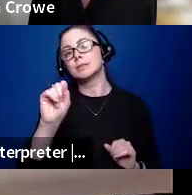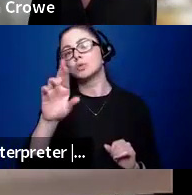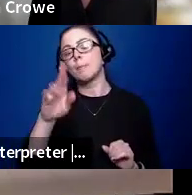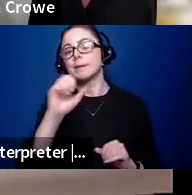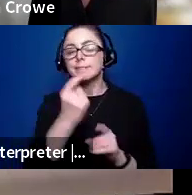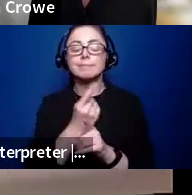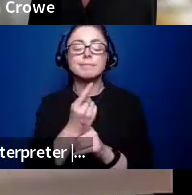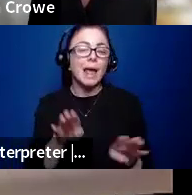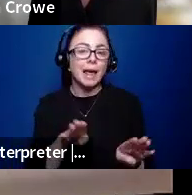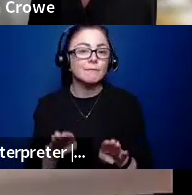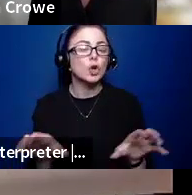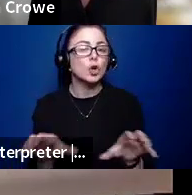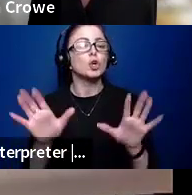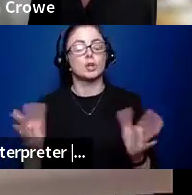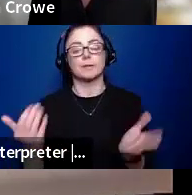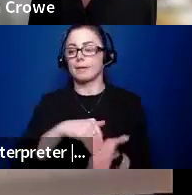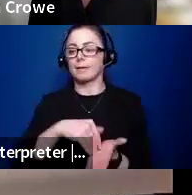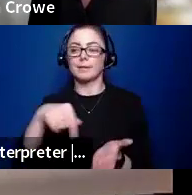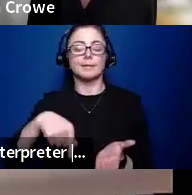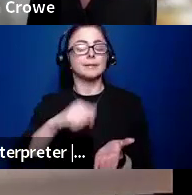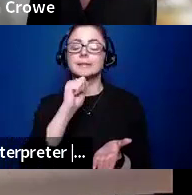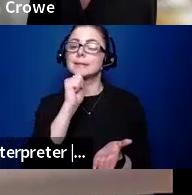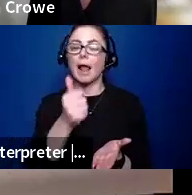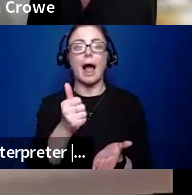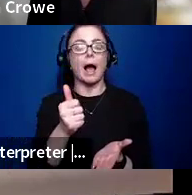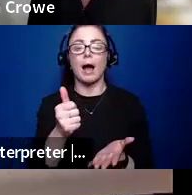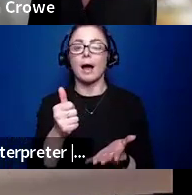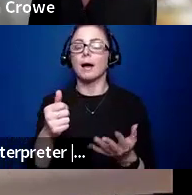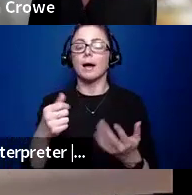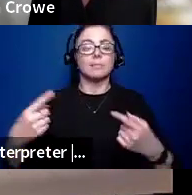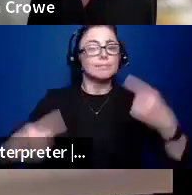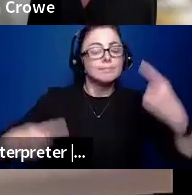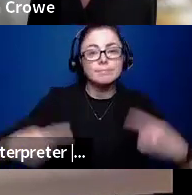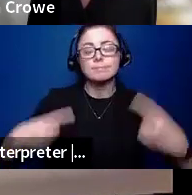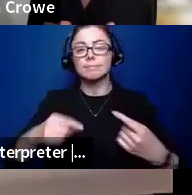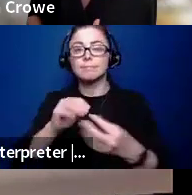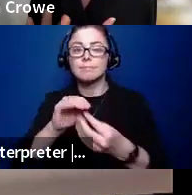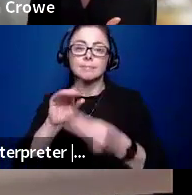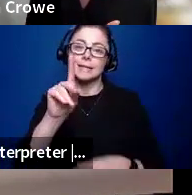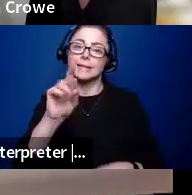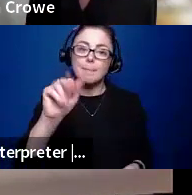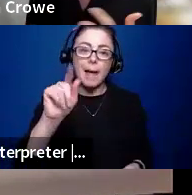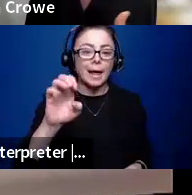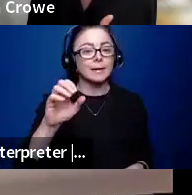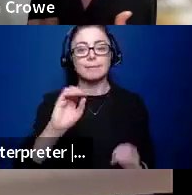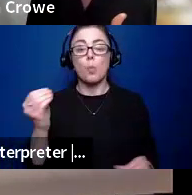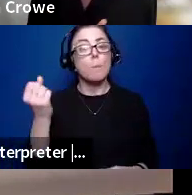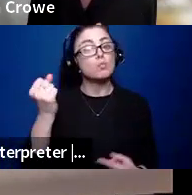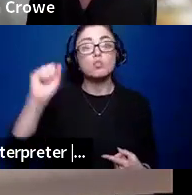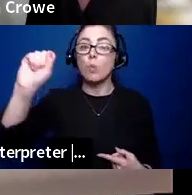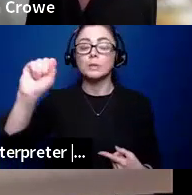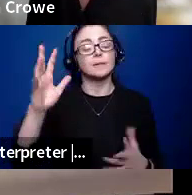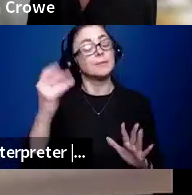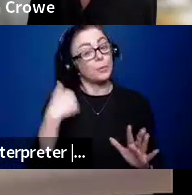Again, this is not a it's not a debate. It's not a protest. We can do one of those later on if we need